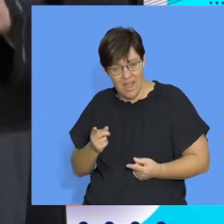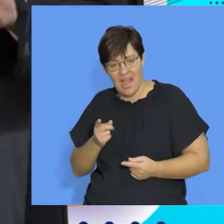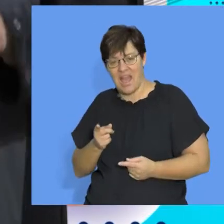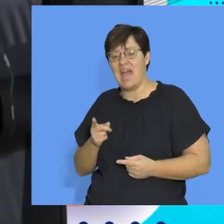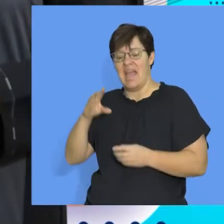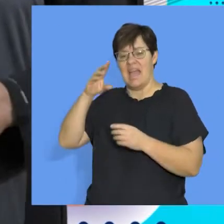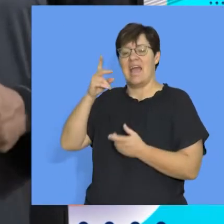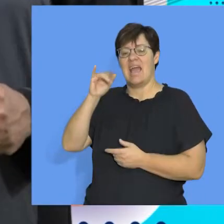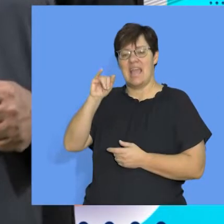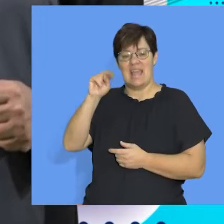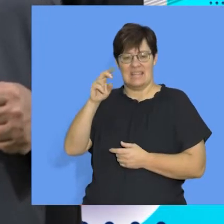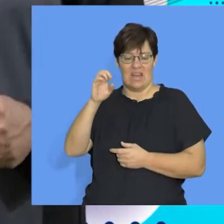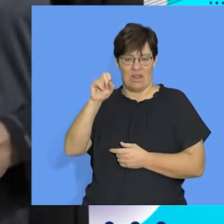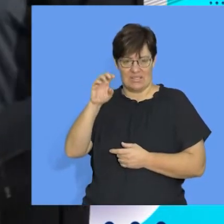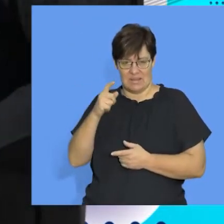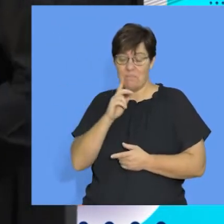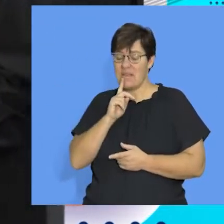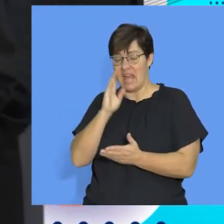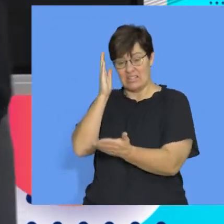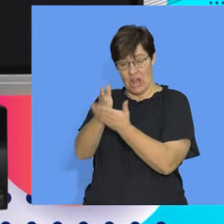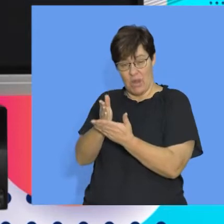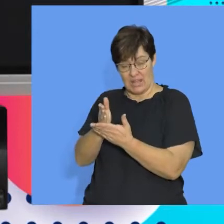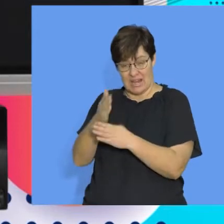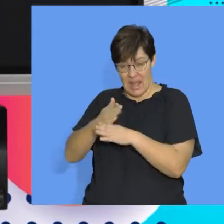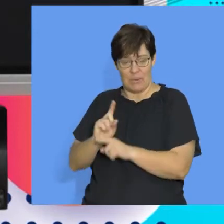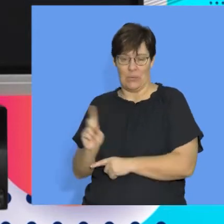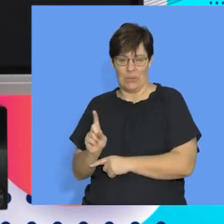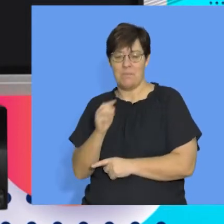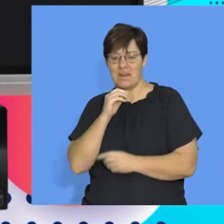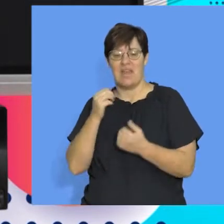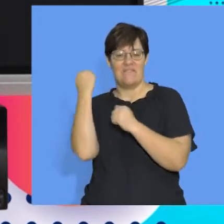labor, which would be a factory overhead.